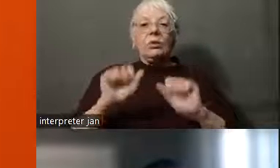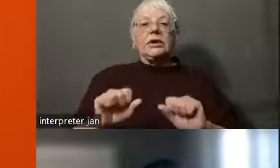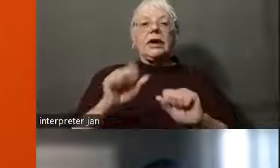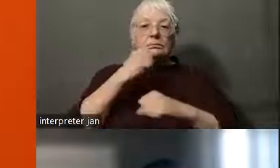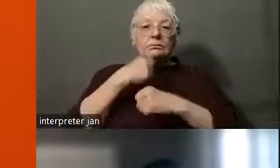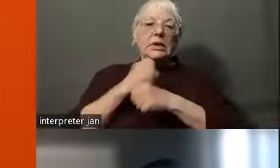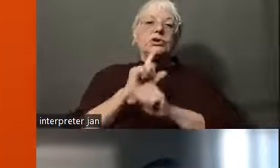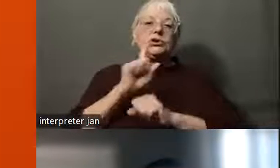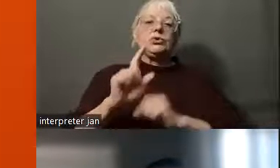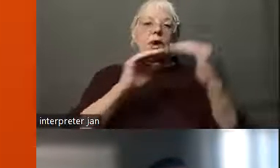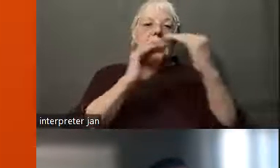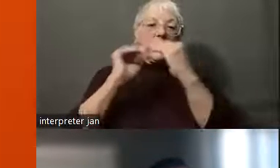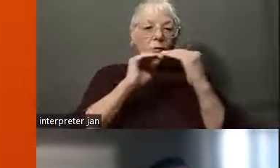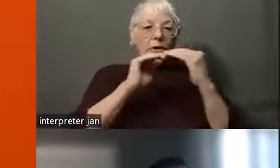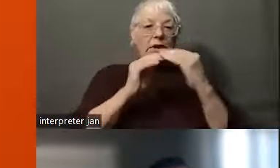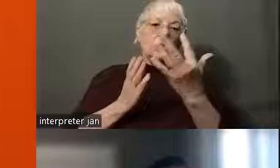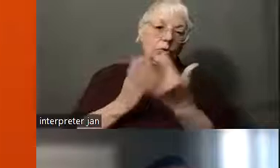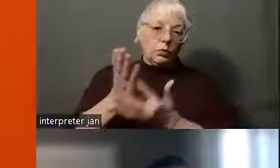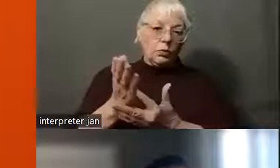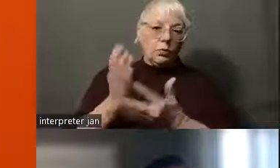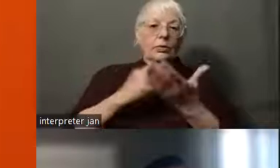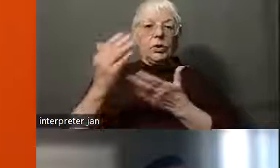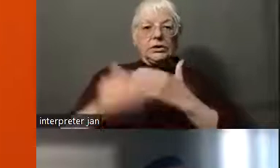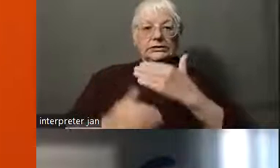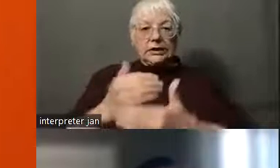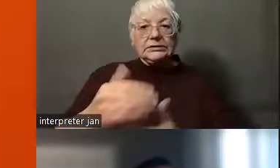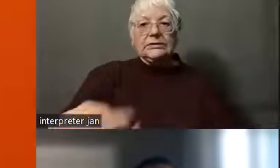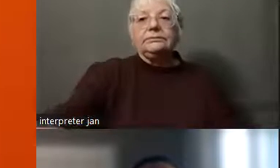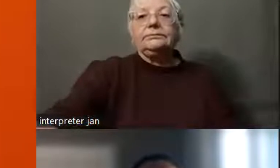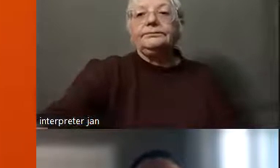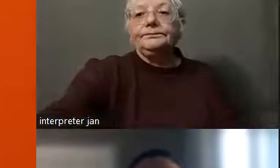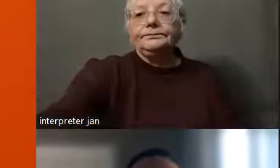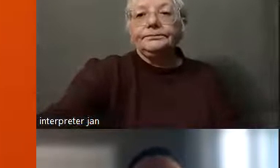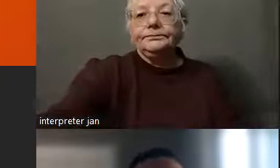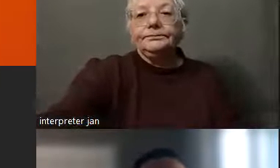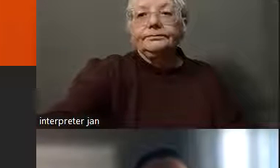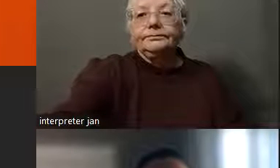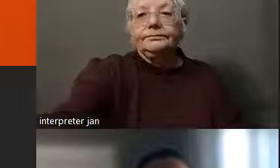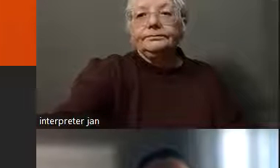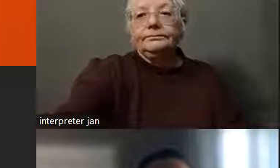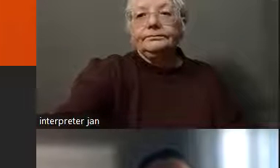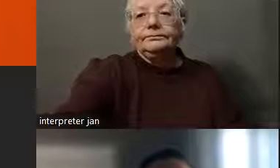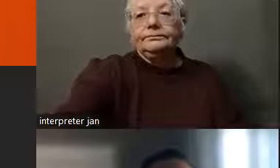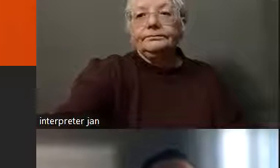equity throughout this process. Next slide, Carmen.